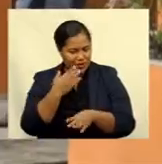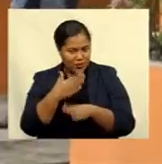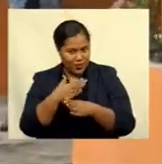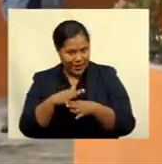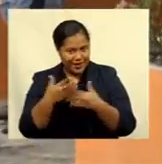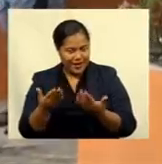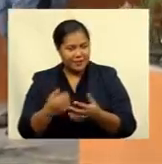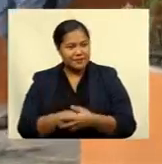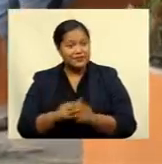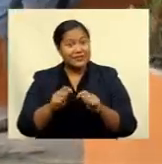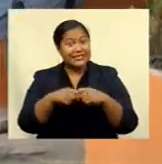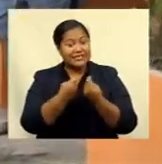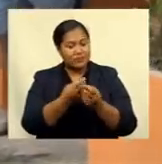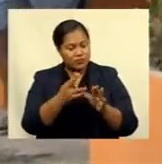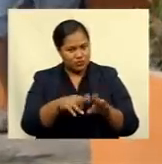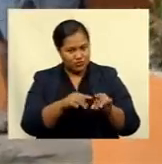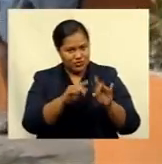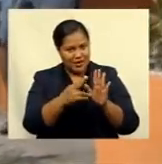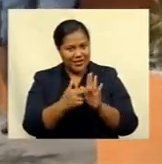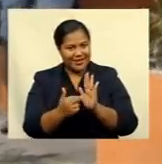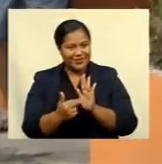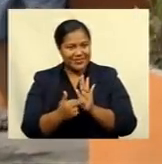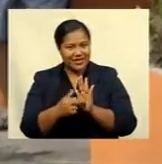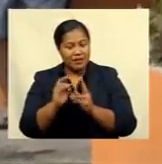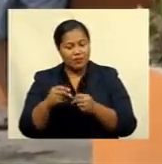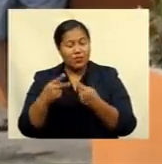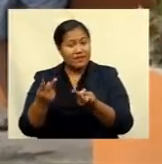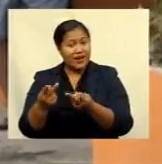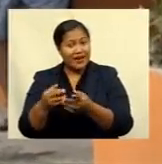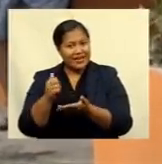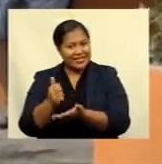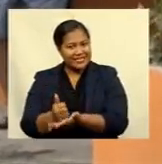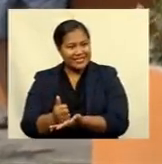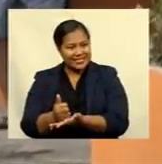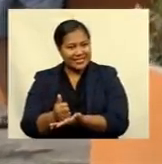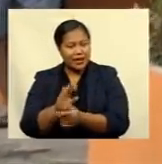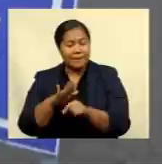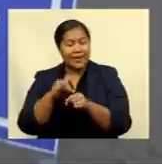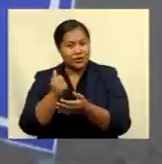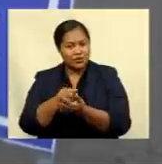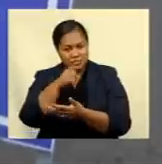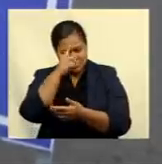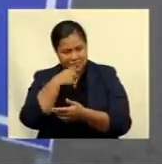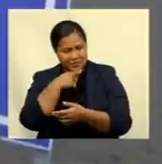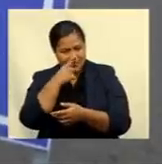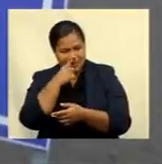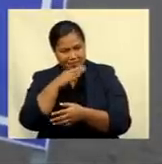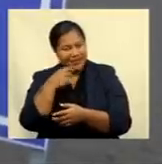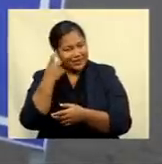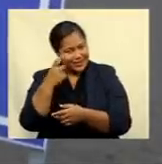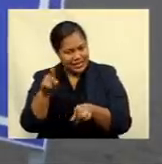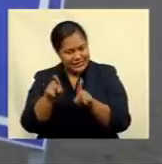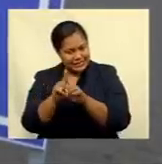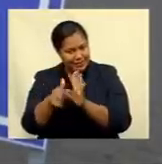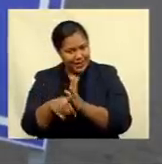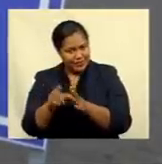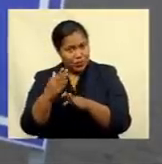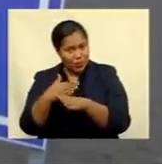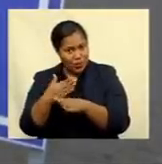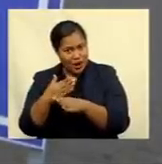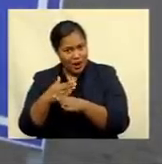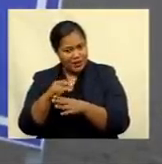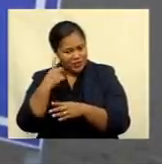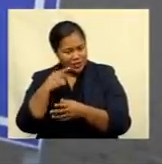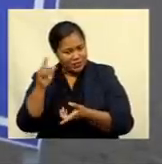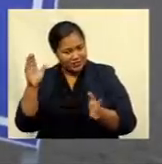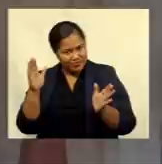situation. The team from Australia and New Zealand will also provide assistance in ensuring that patients are cared for, at the same time working towards